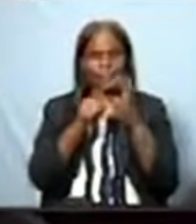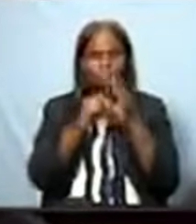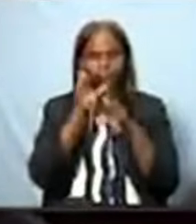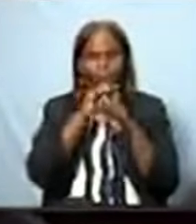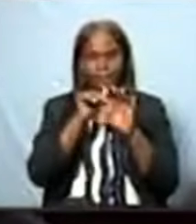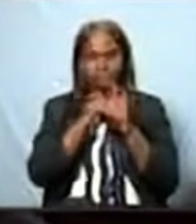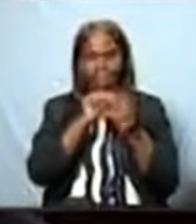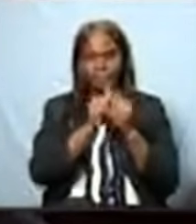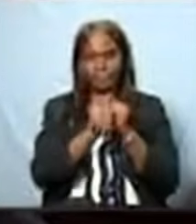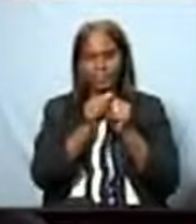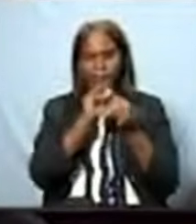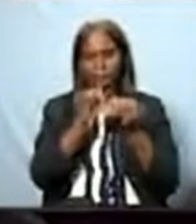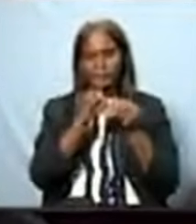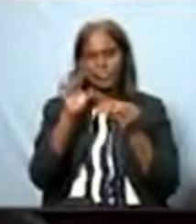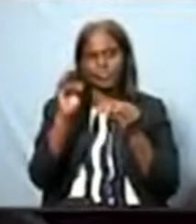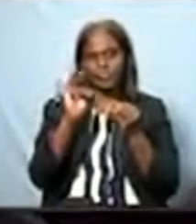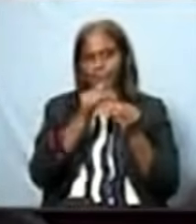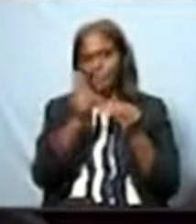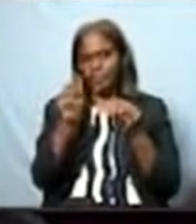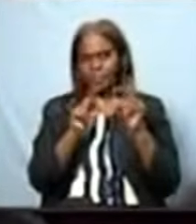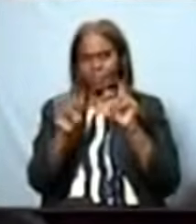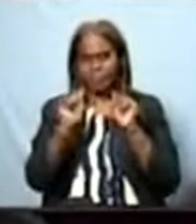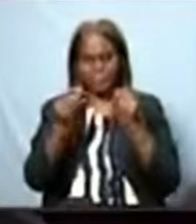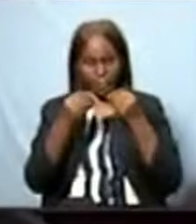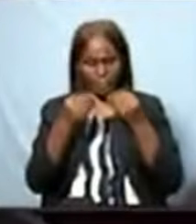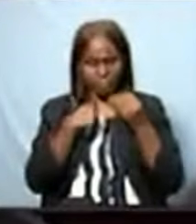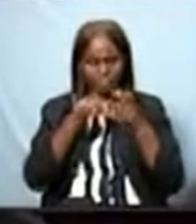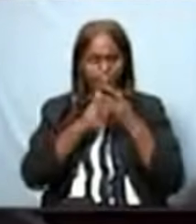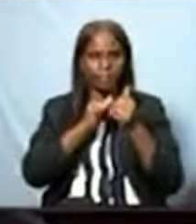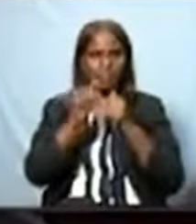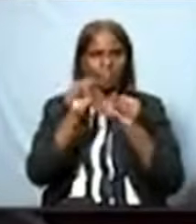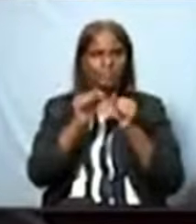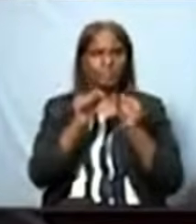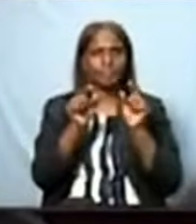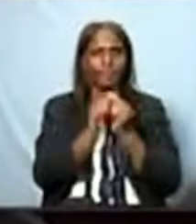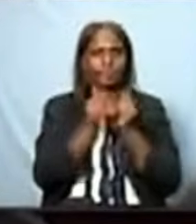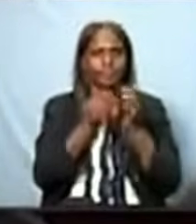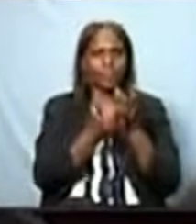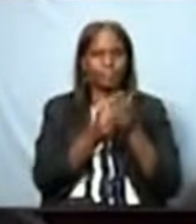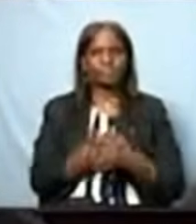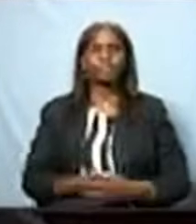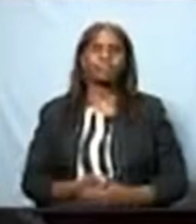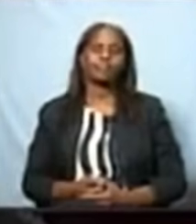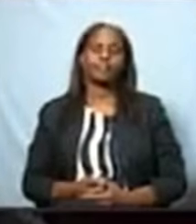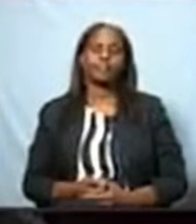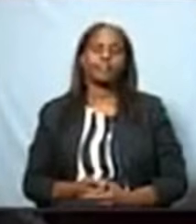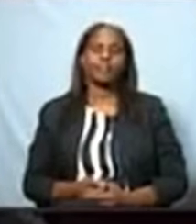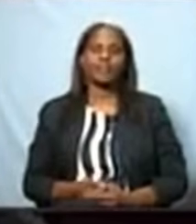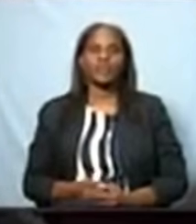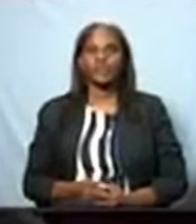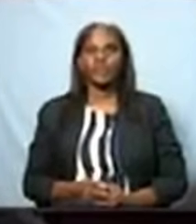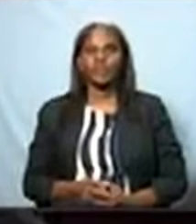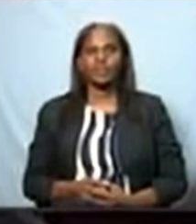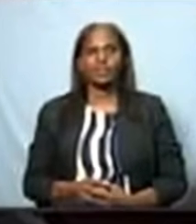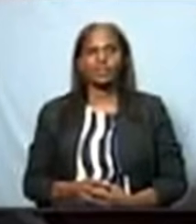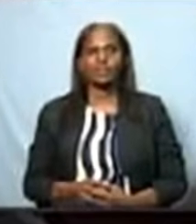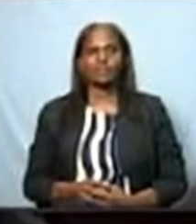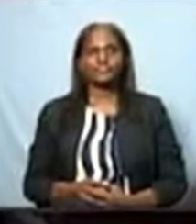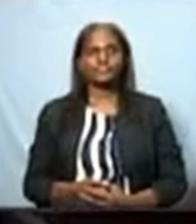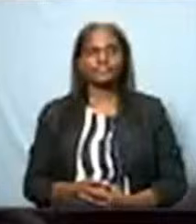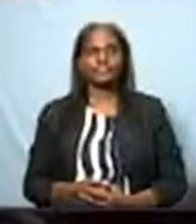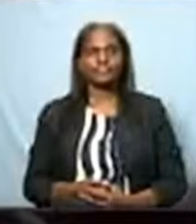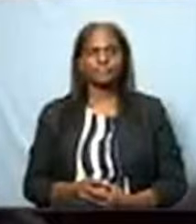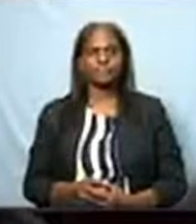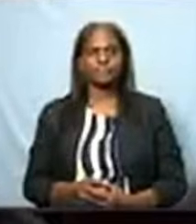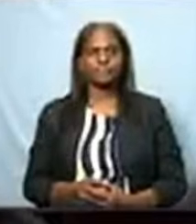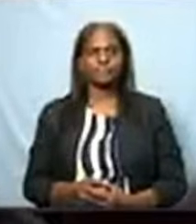in Article 79. Other people can educate me. That's how far I can go on this particular one, Mr. Chairman. Coming to